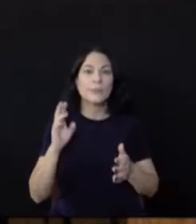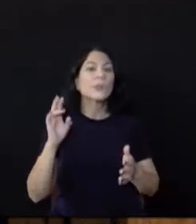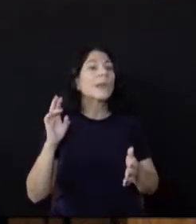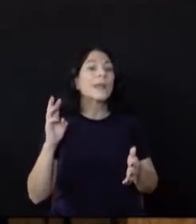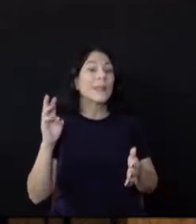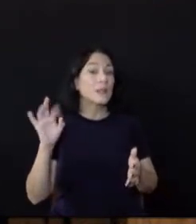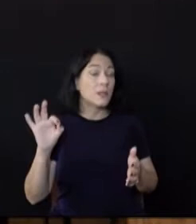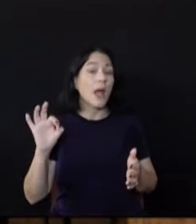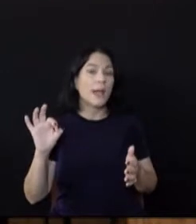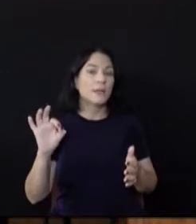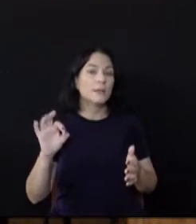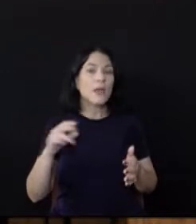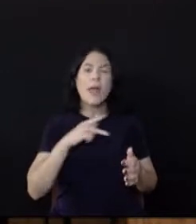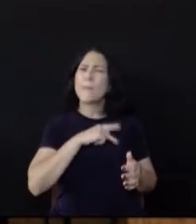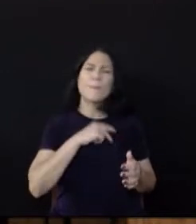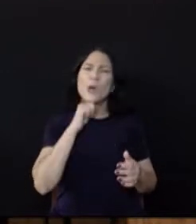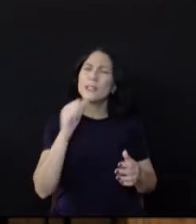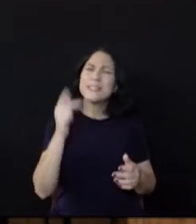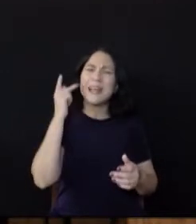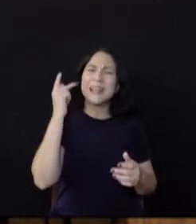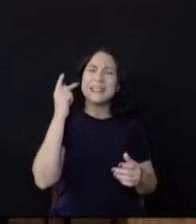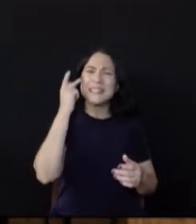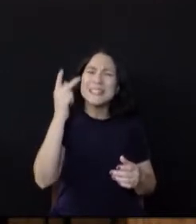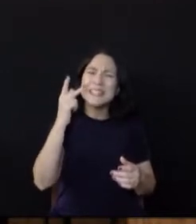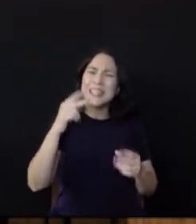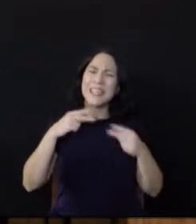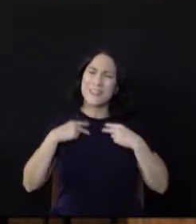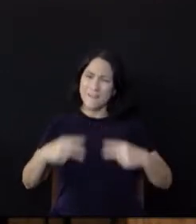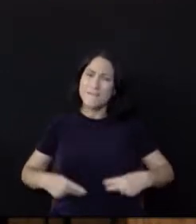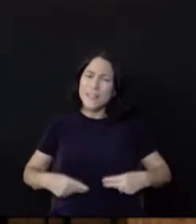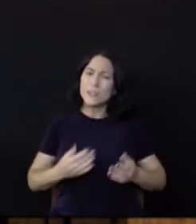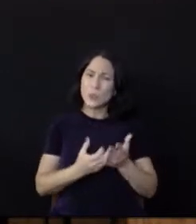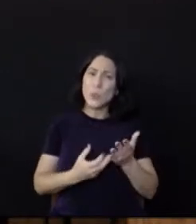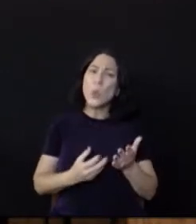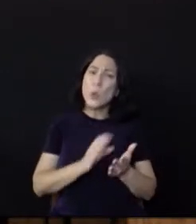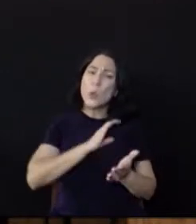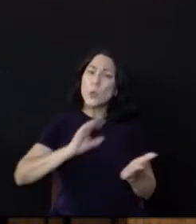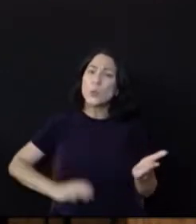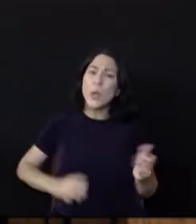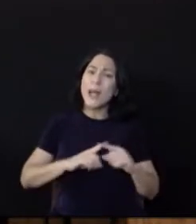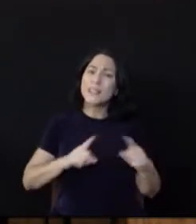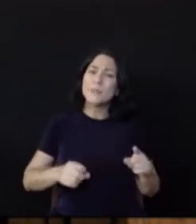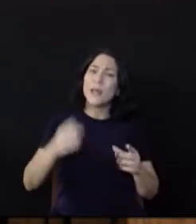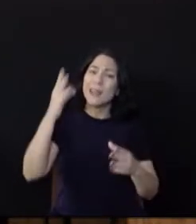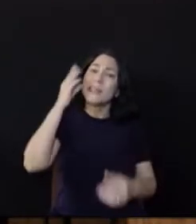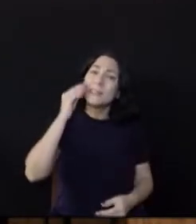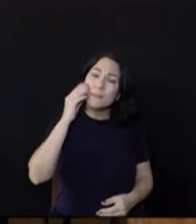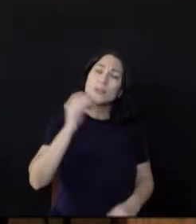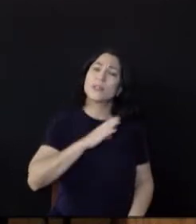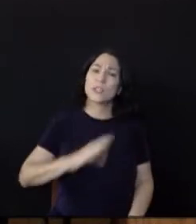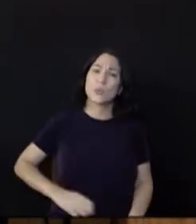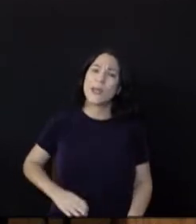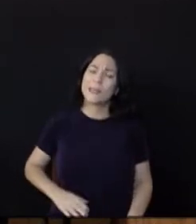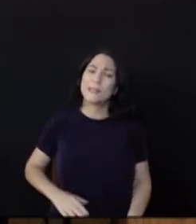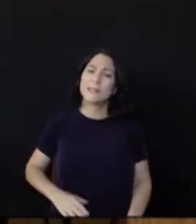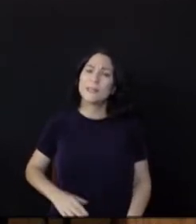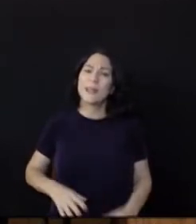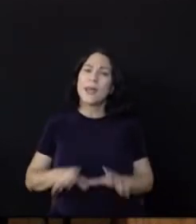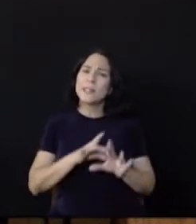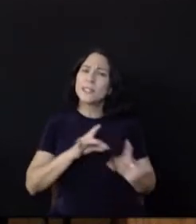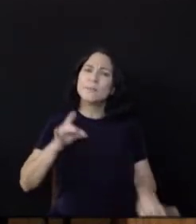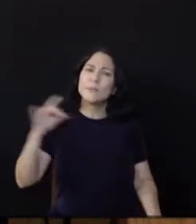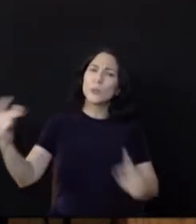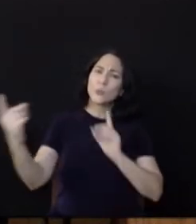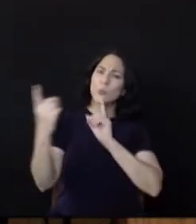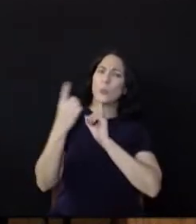ascended Christ, according to that account, physically, Paul still heard his voice, had an encounter with Christ spiritually that affected